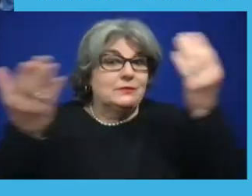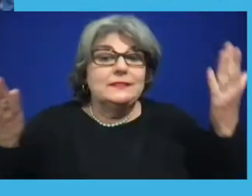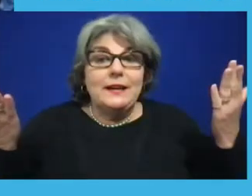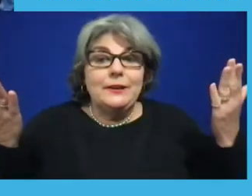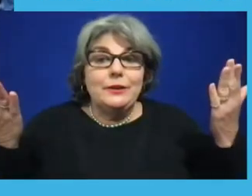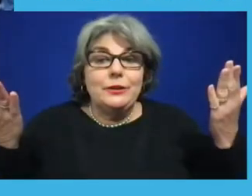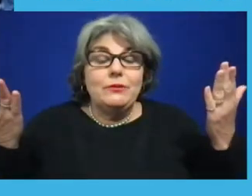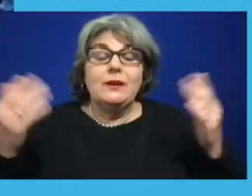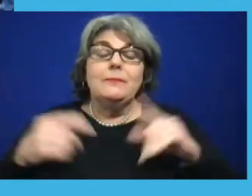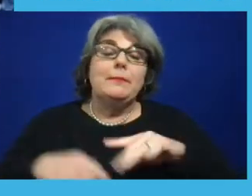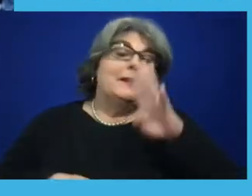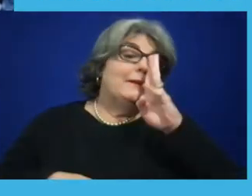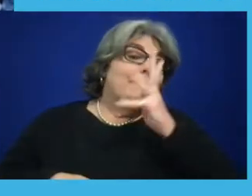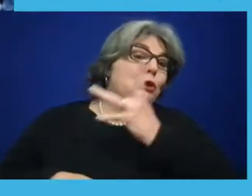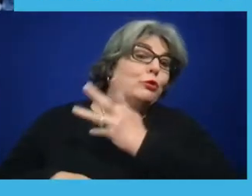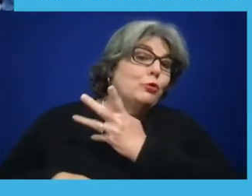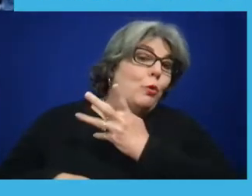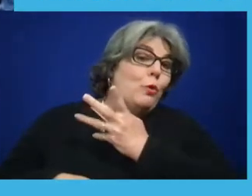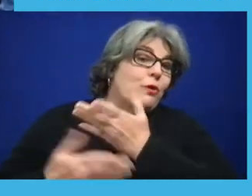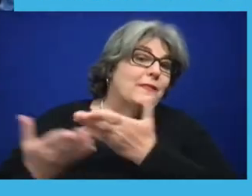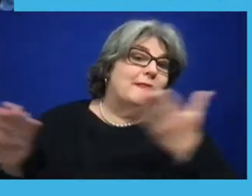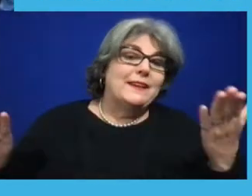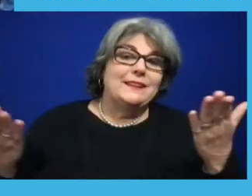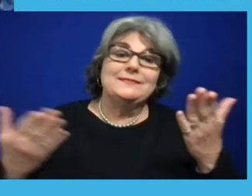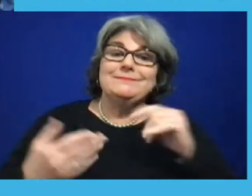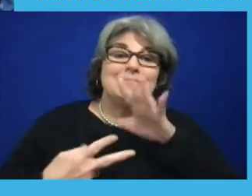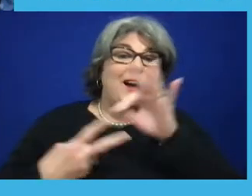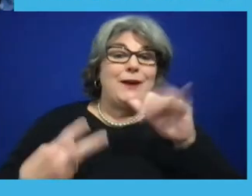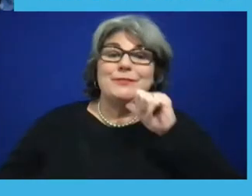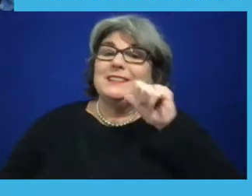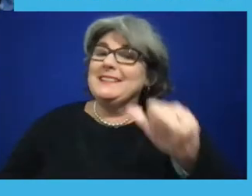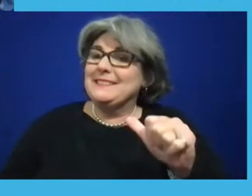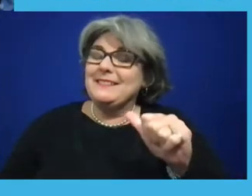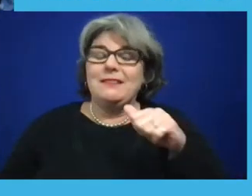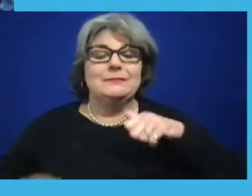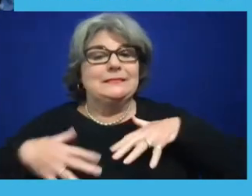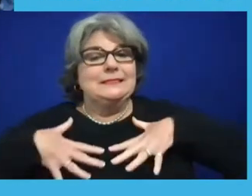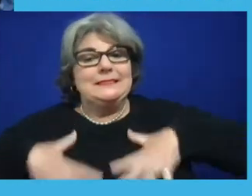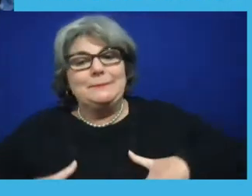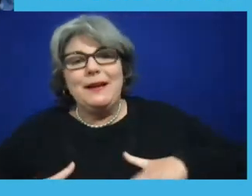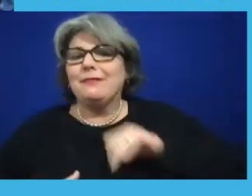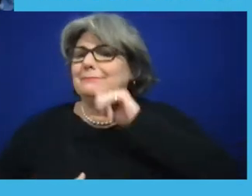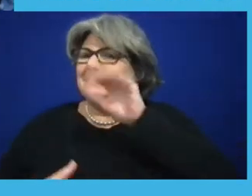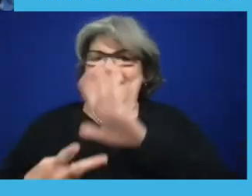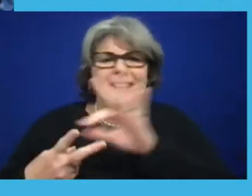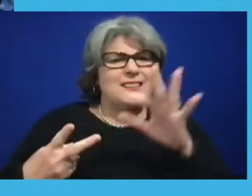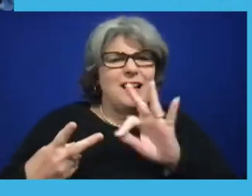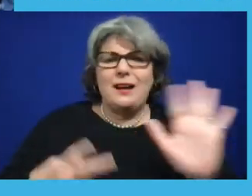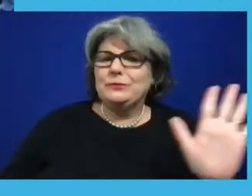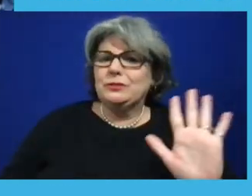But I'm here to tell you that tuning out is not an option.